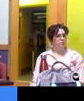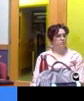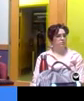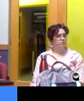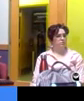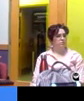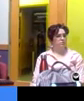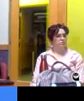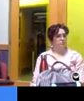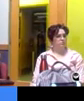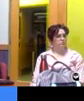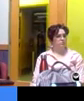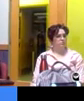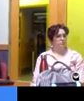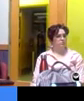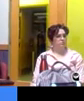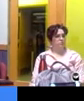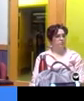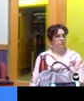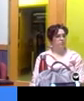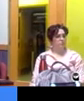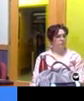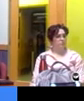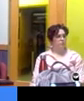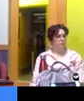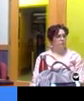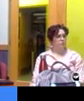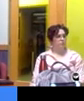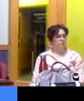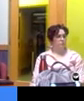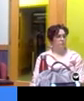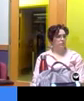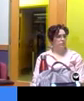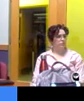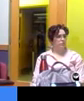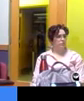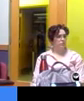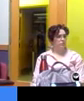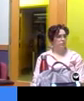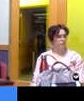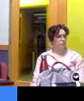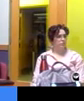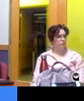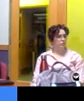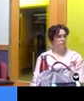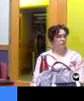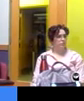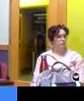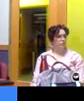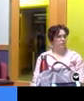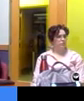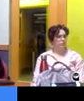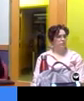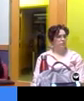abortion. But there are certainly some points where it just would be a really unwise choice for a provider to stop the abortion. And